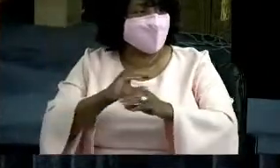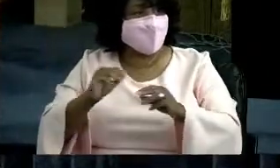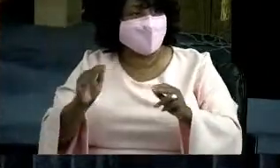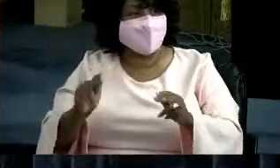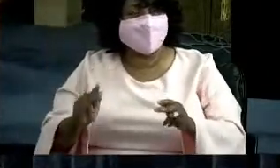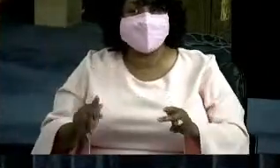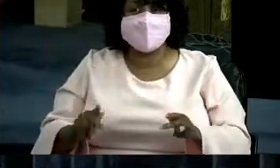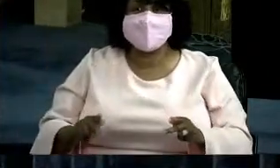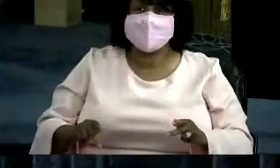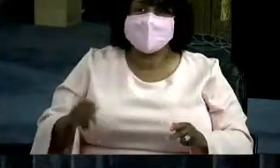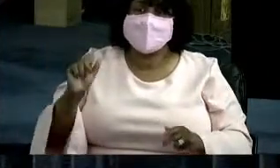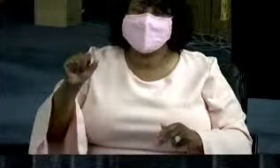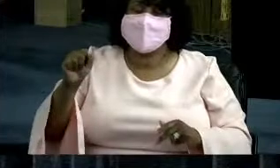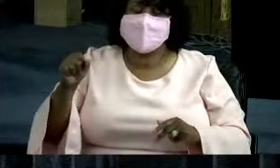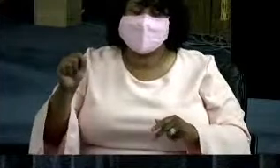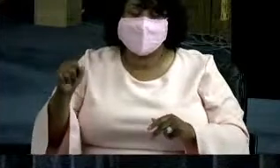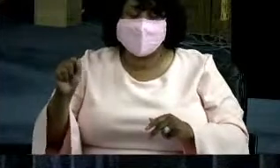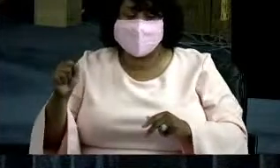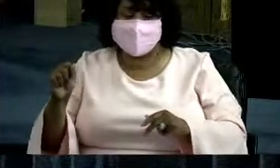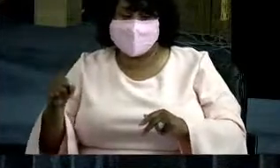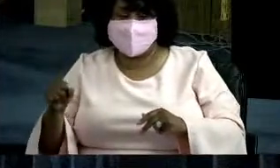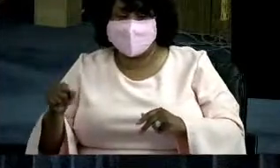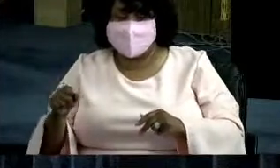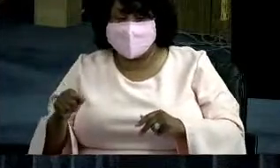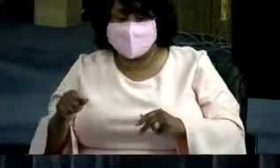nobody greater, yeah,